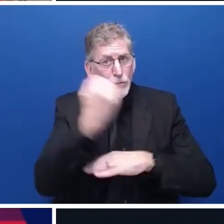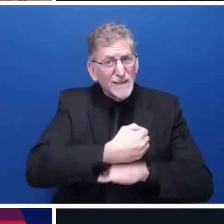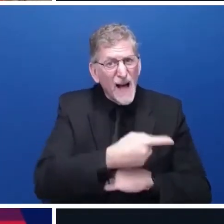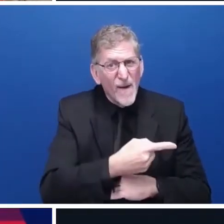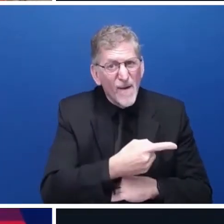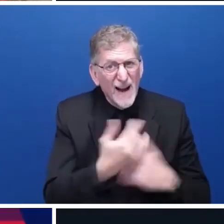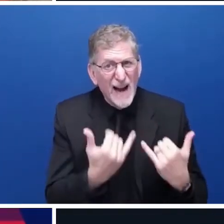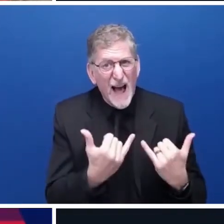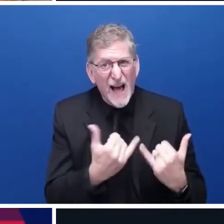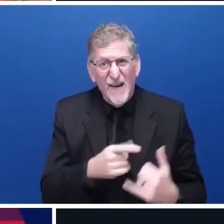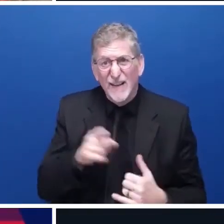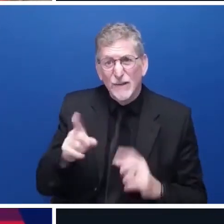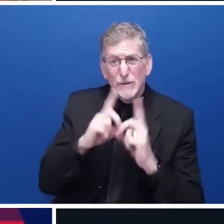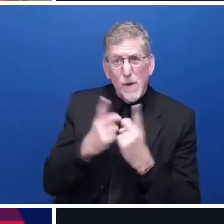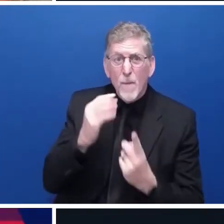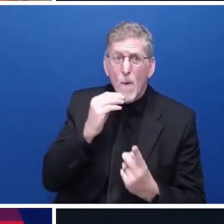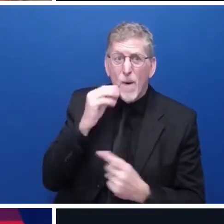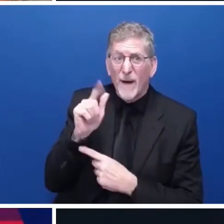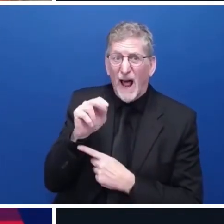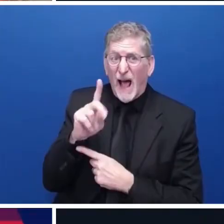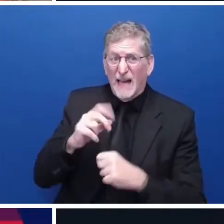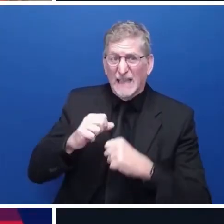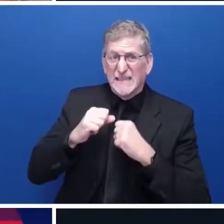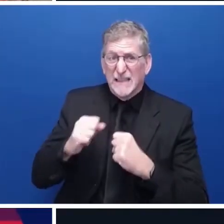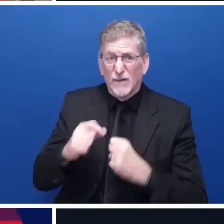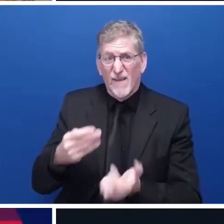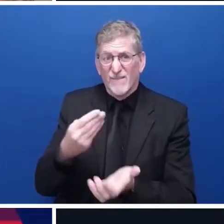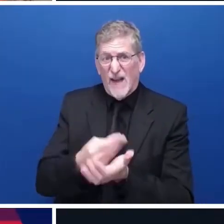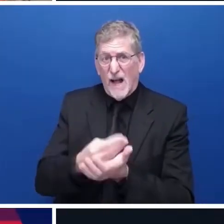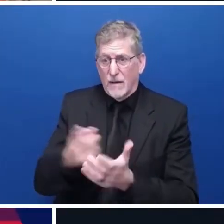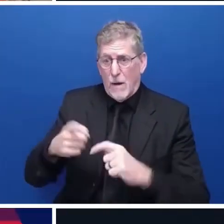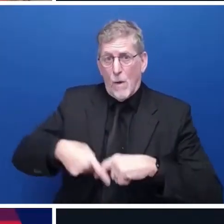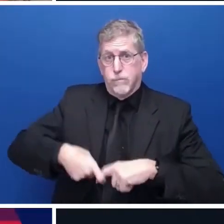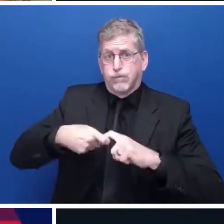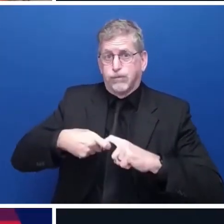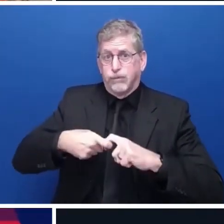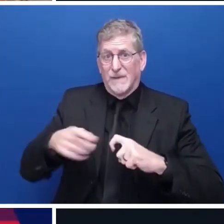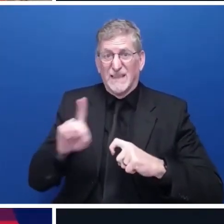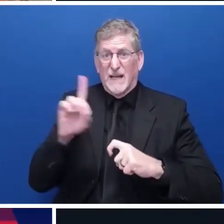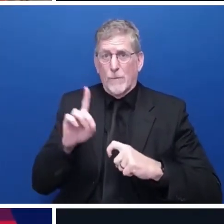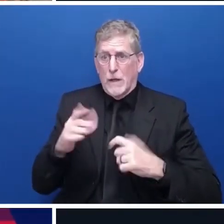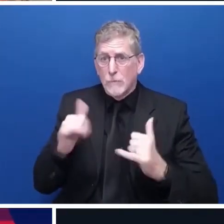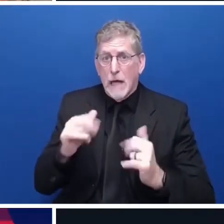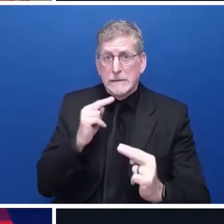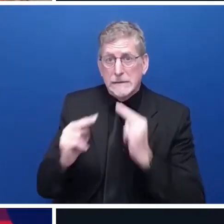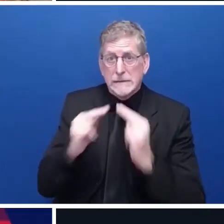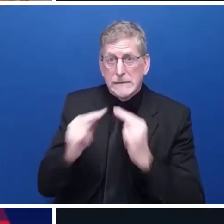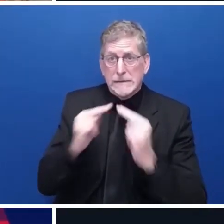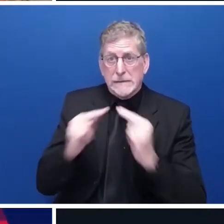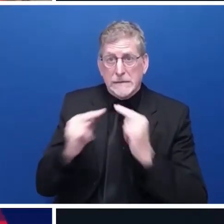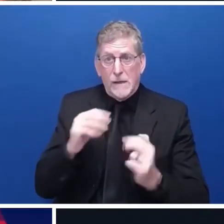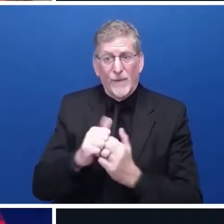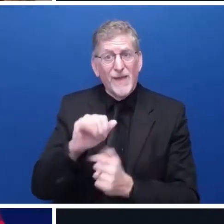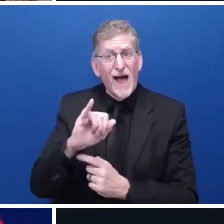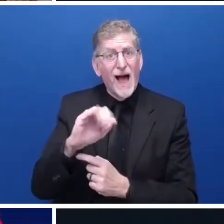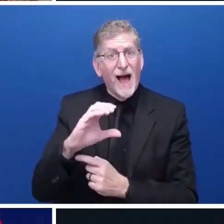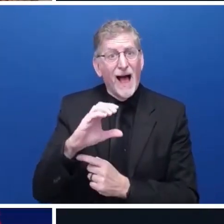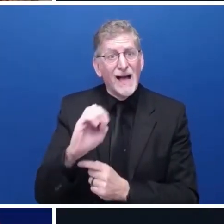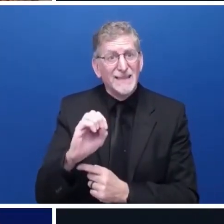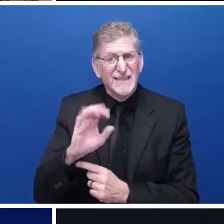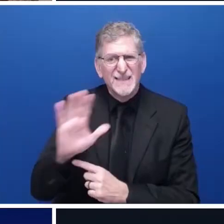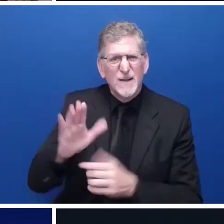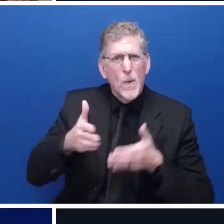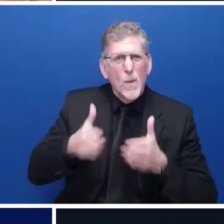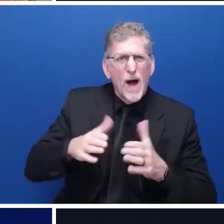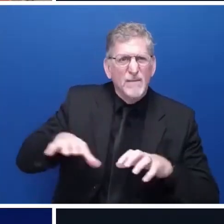negotiating on some of the ICE tactics that we've seen used across the country. The president is going to call directly on Democrats shortly here in